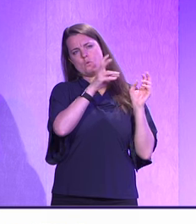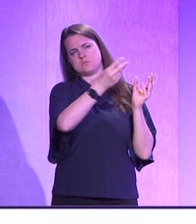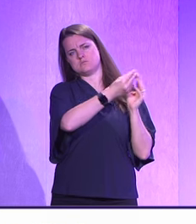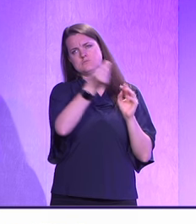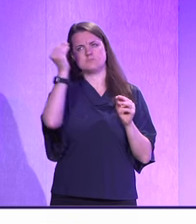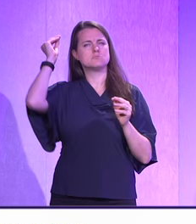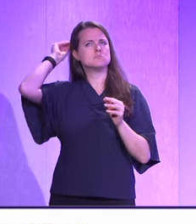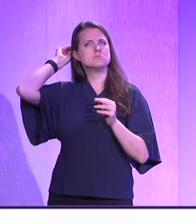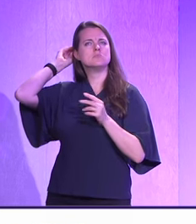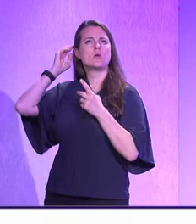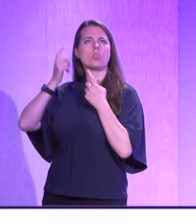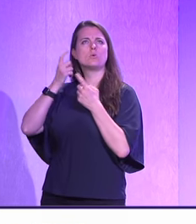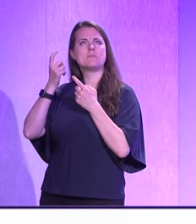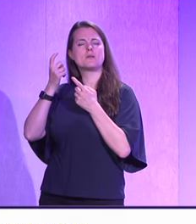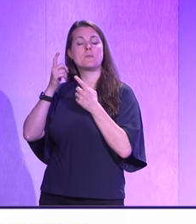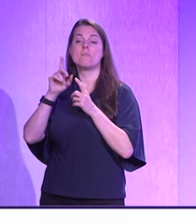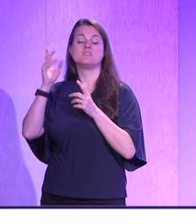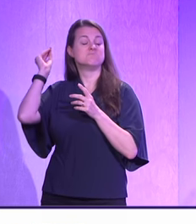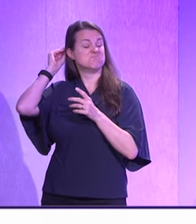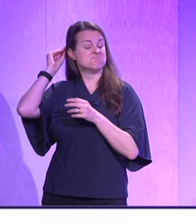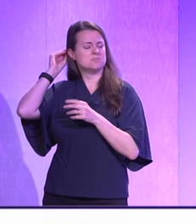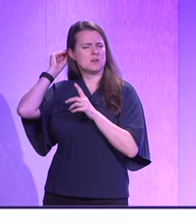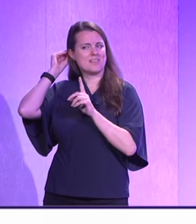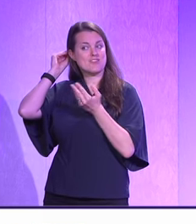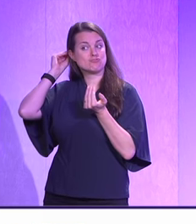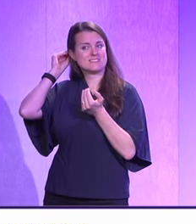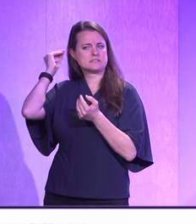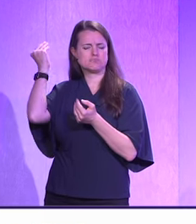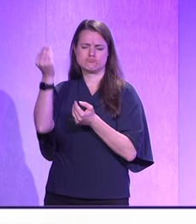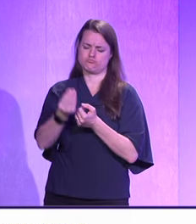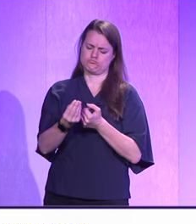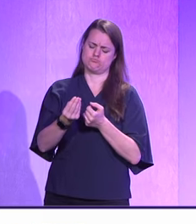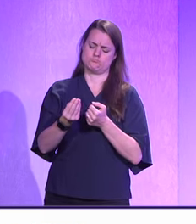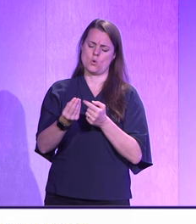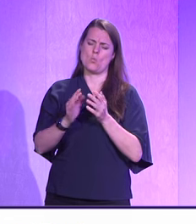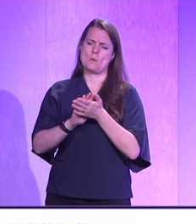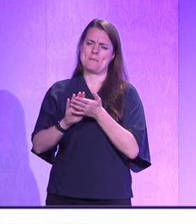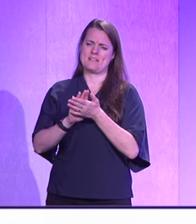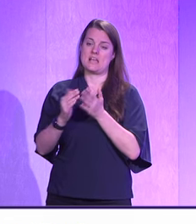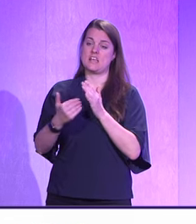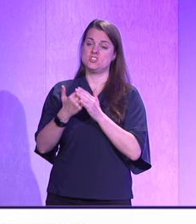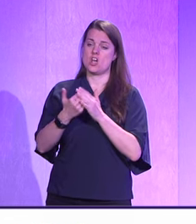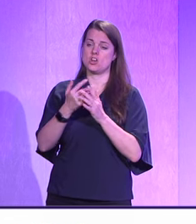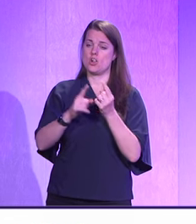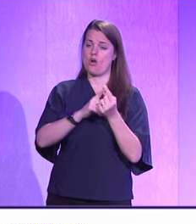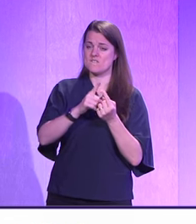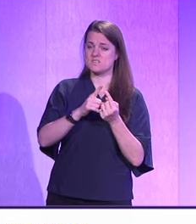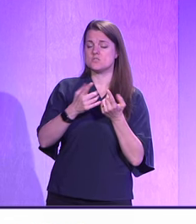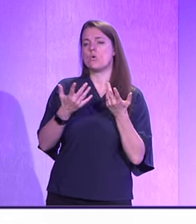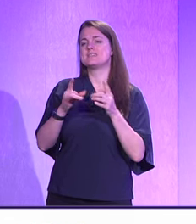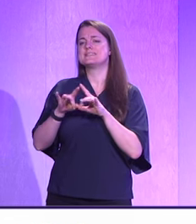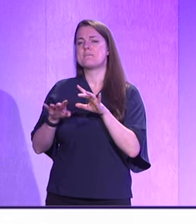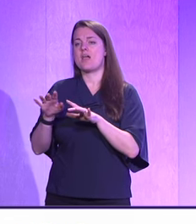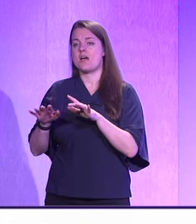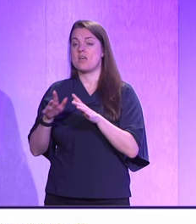about it. But coming back to it more recently, what this means is internal conferences and similar things